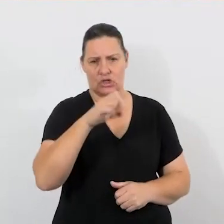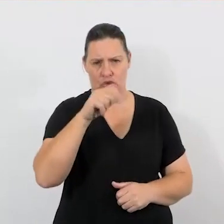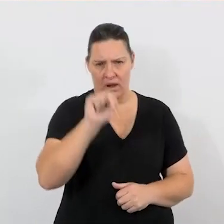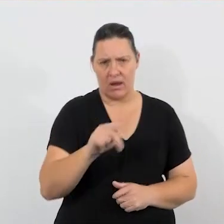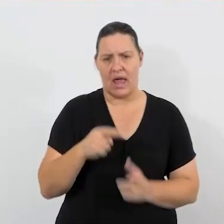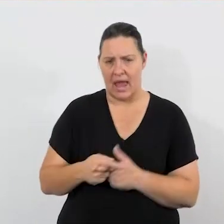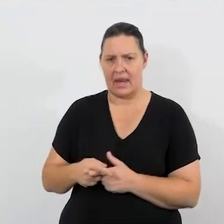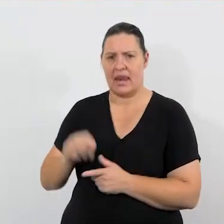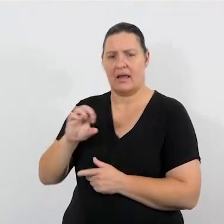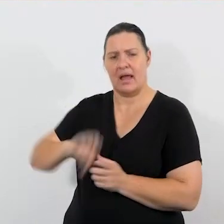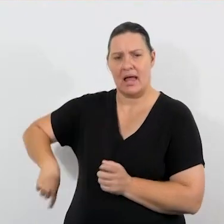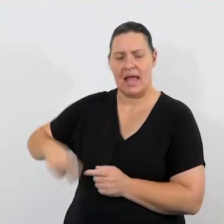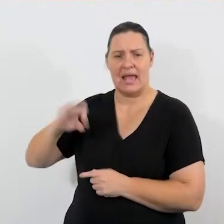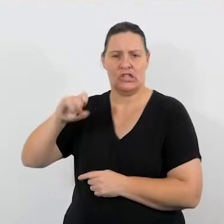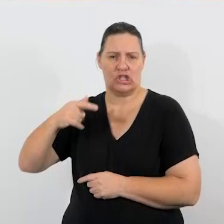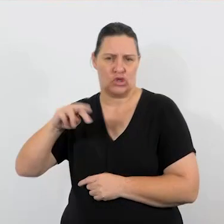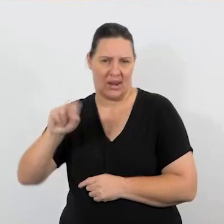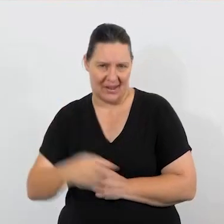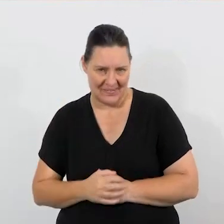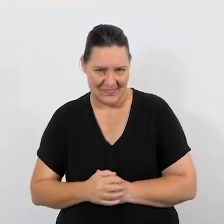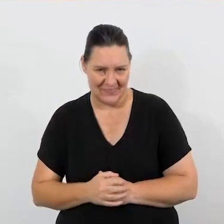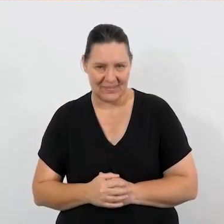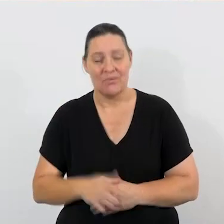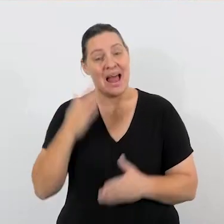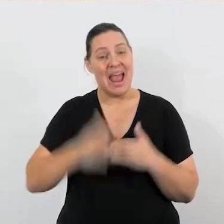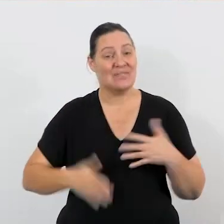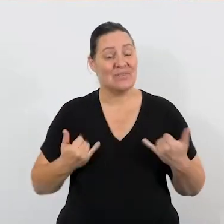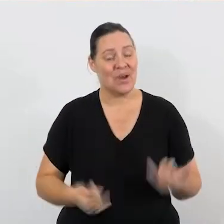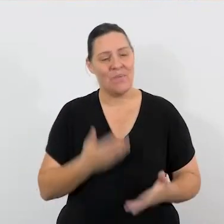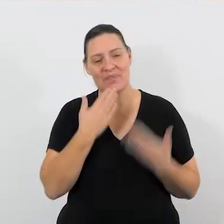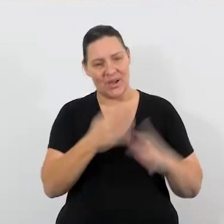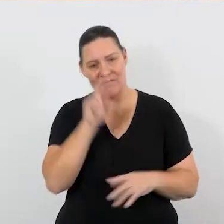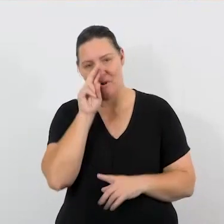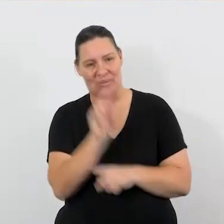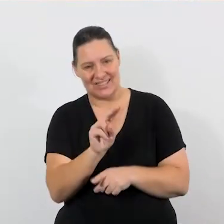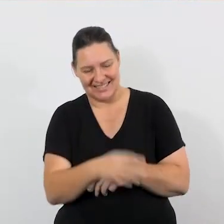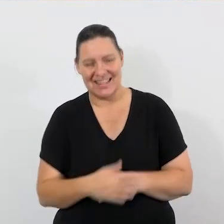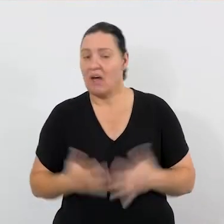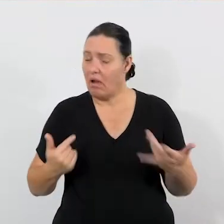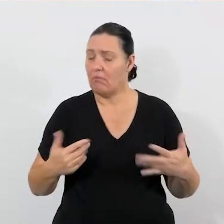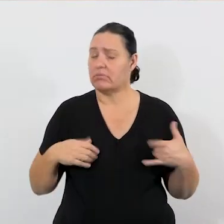answer to this question. So we are going to end here for now. Thank you so much for watching.